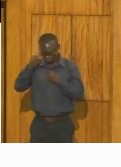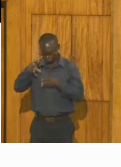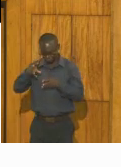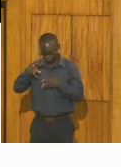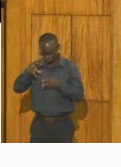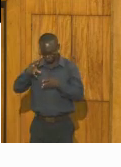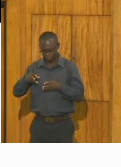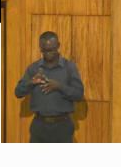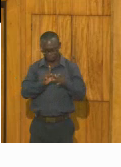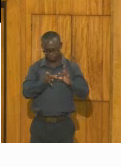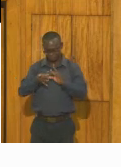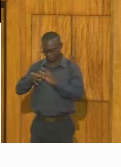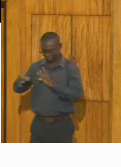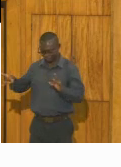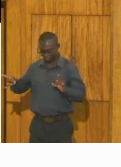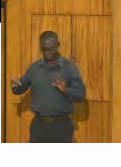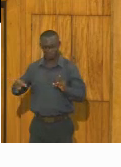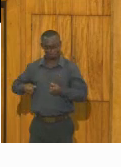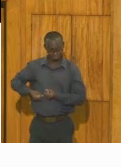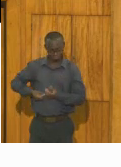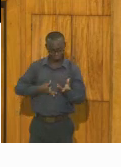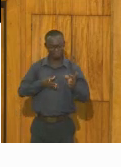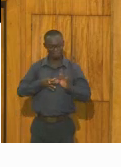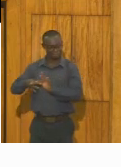chain readiness.